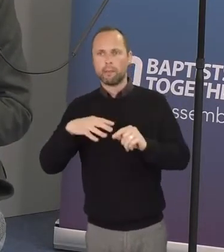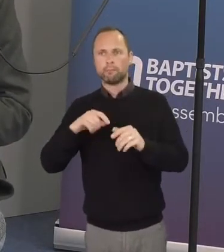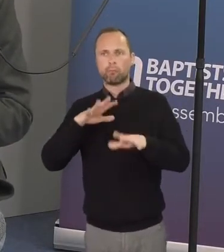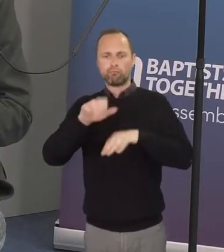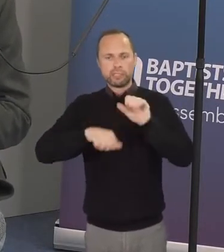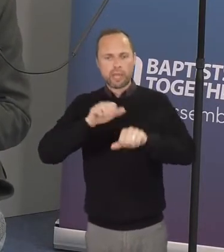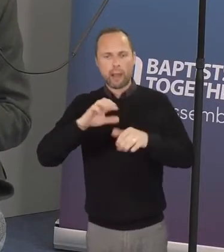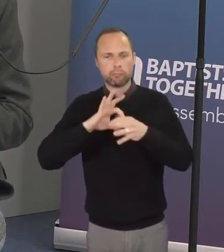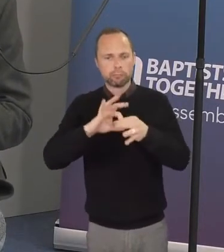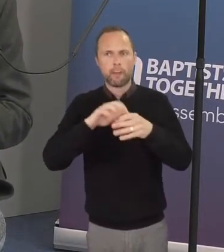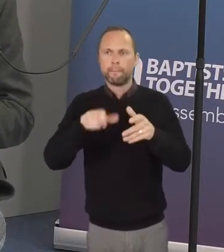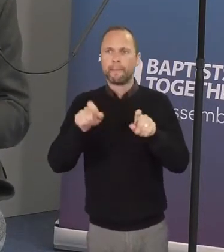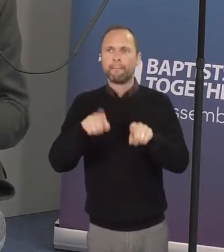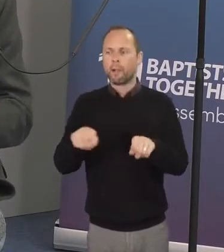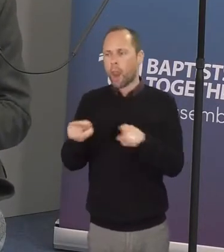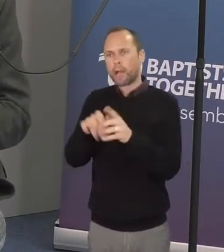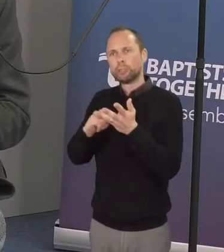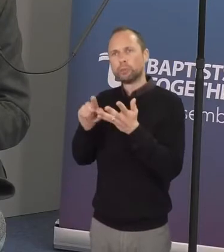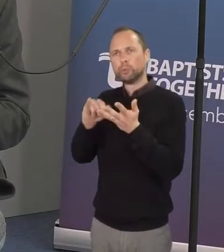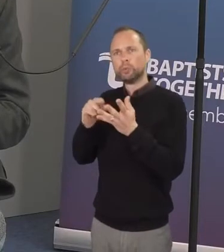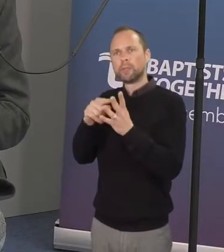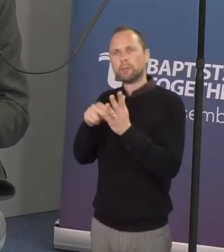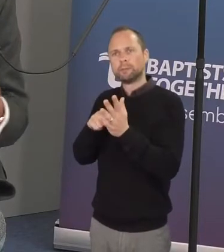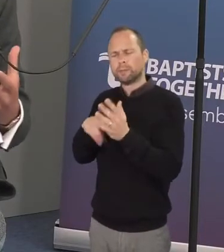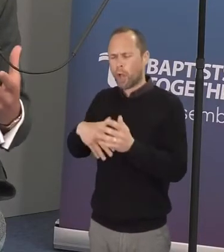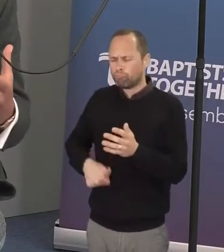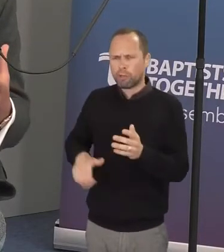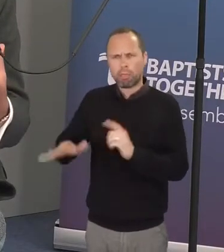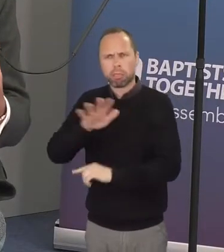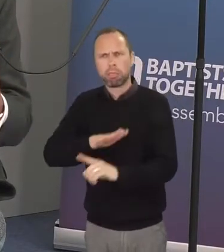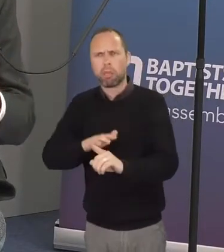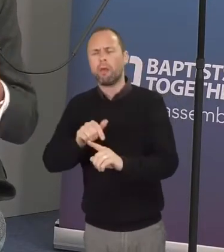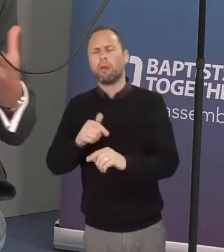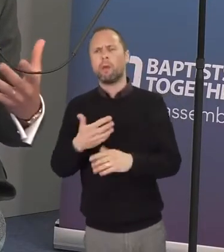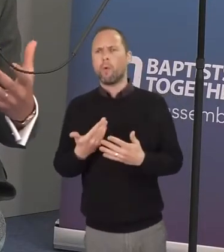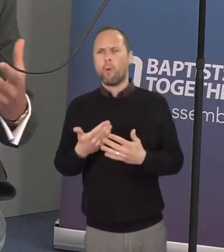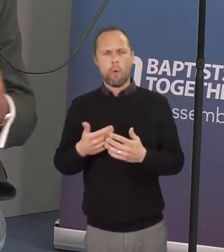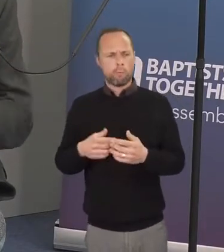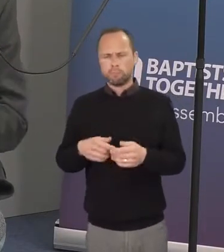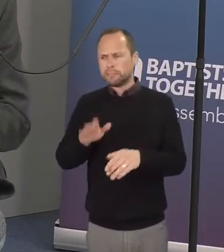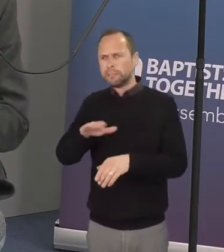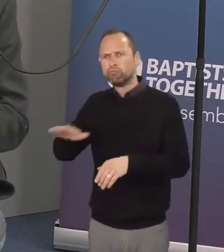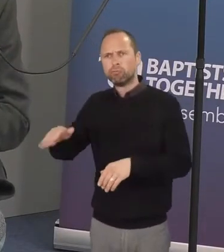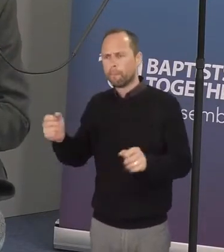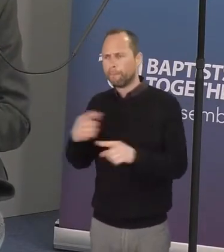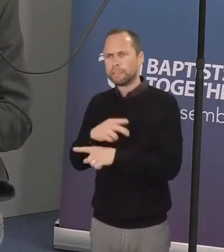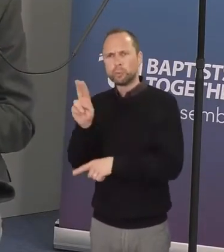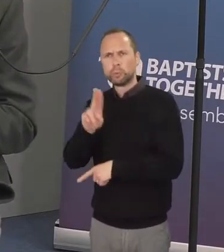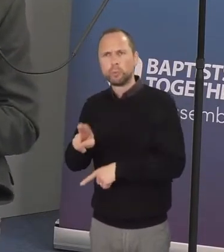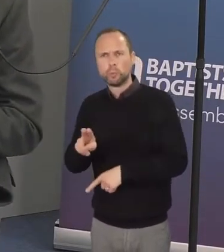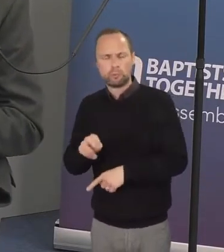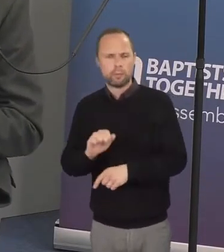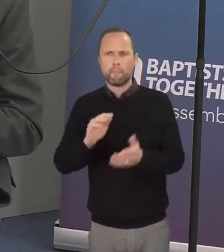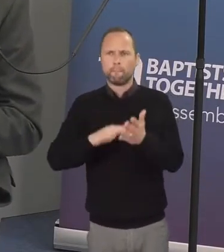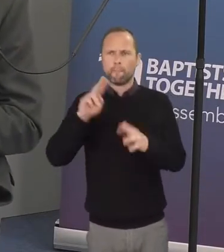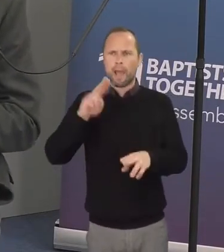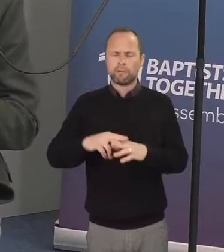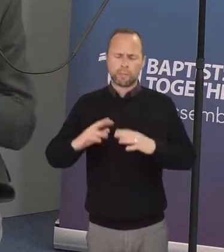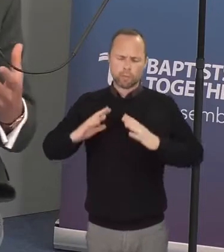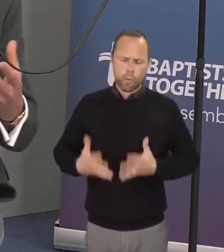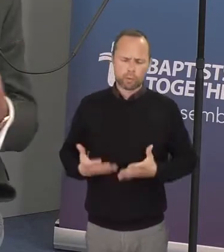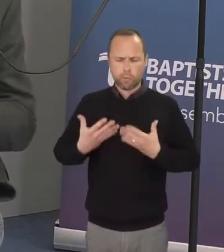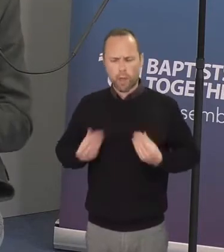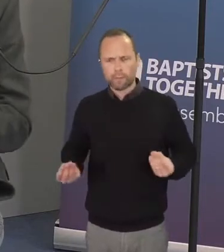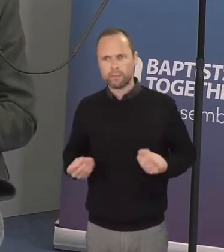need spiritual and physical nourishment. And to children who've missed school and their exhausted parents who need to hear of